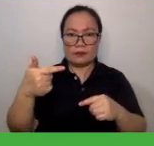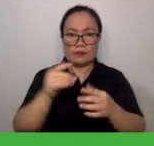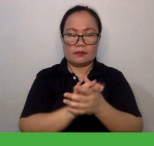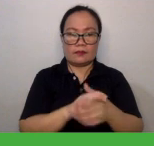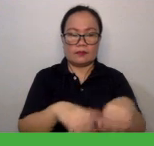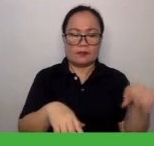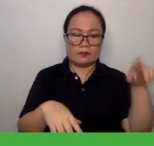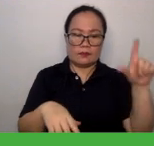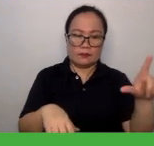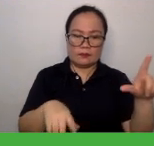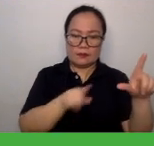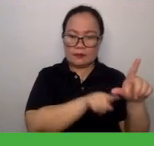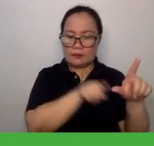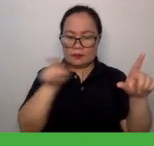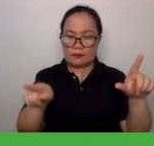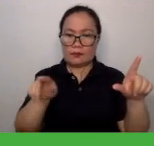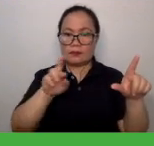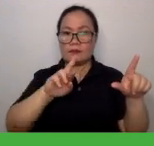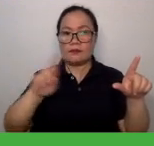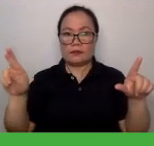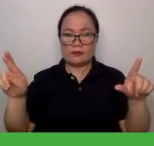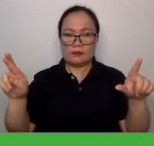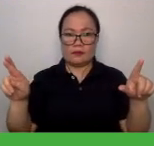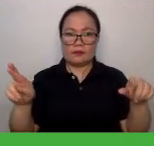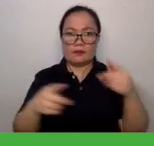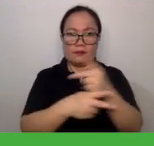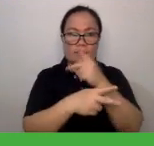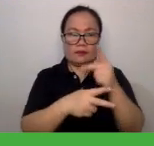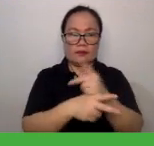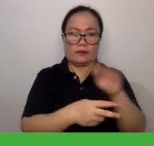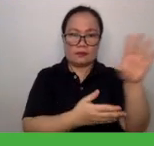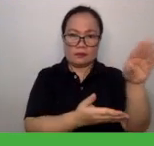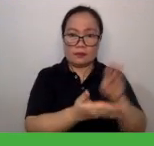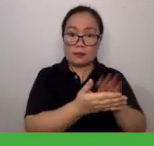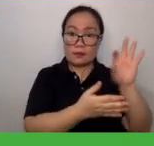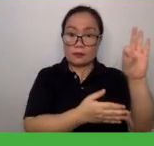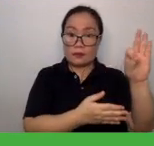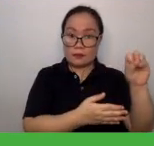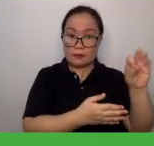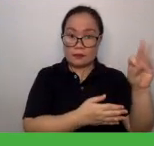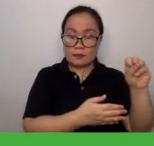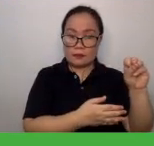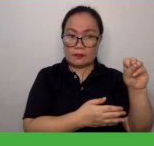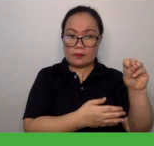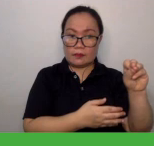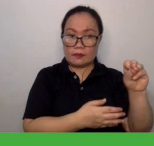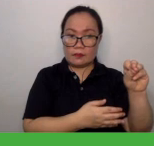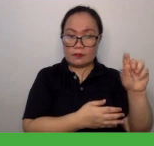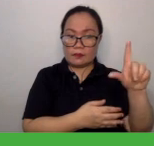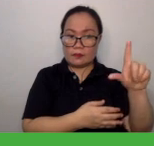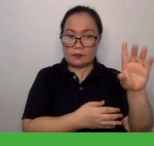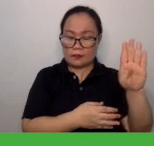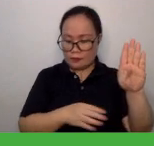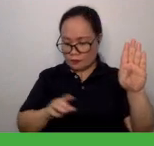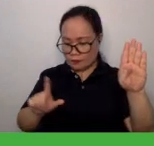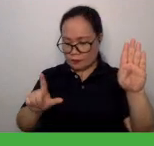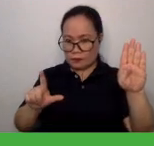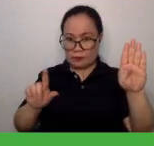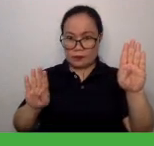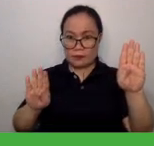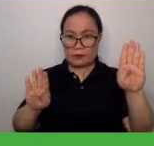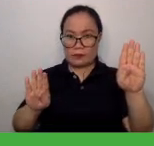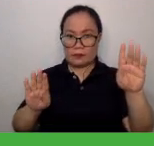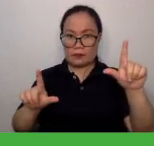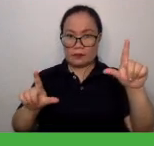So, multiply. So, we will have, copy your given. So, copy natin yung unit. So, since pounds ito,